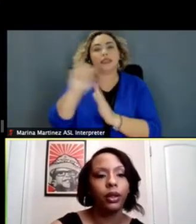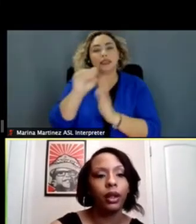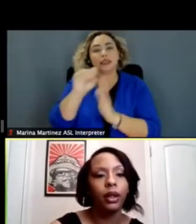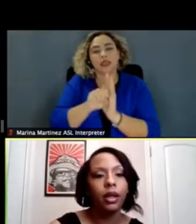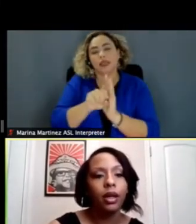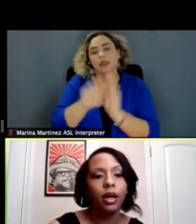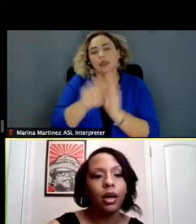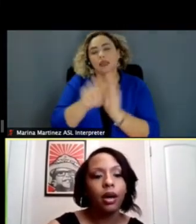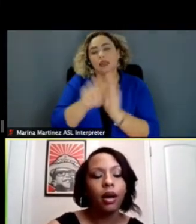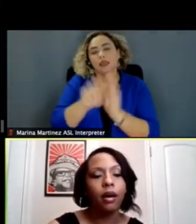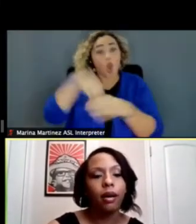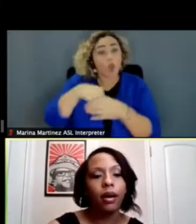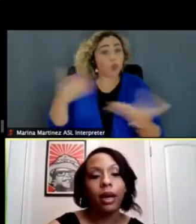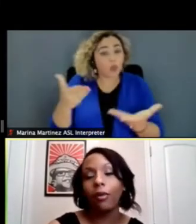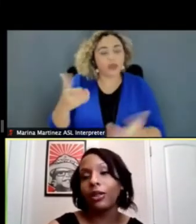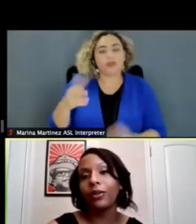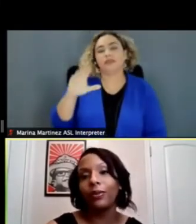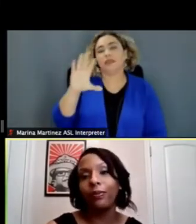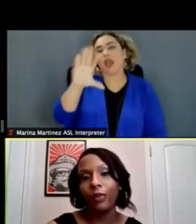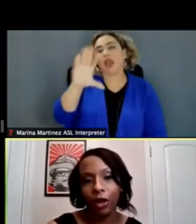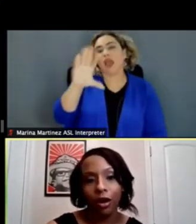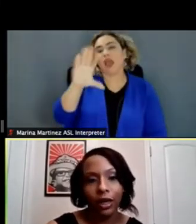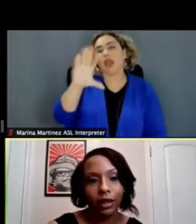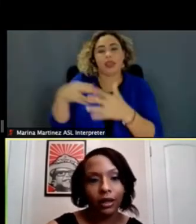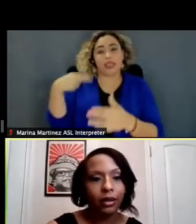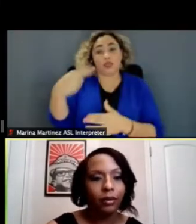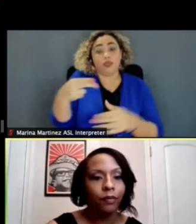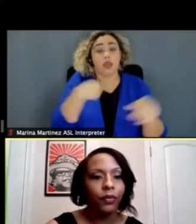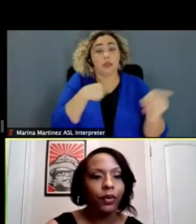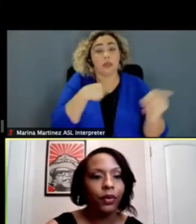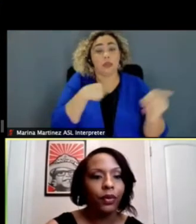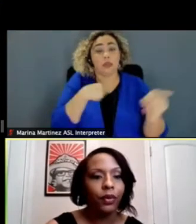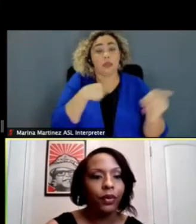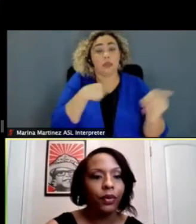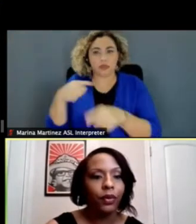American History. And I'm also an artist.